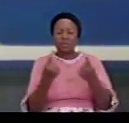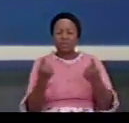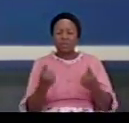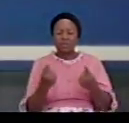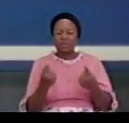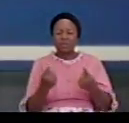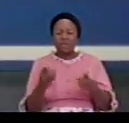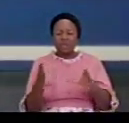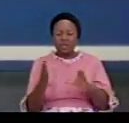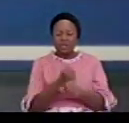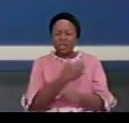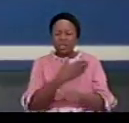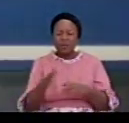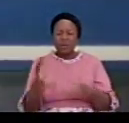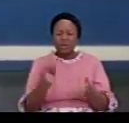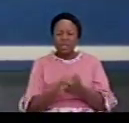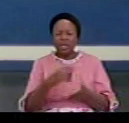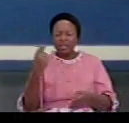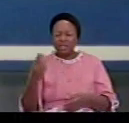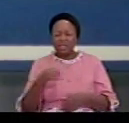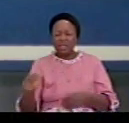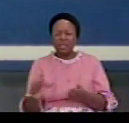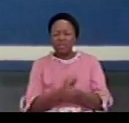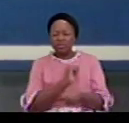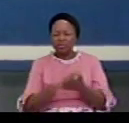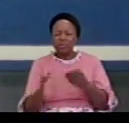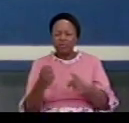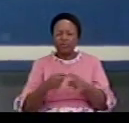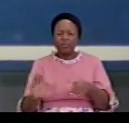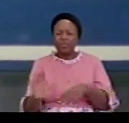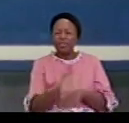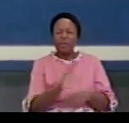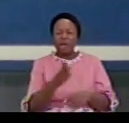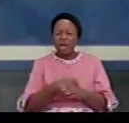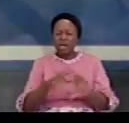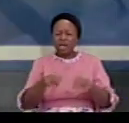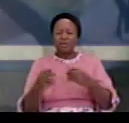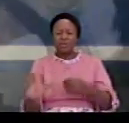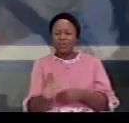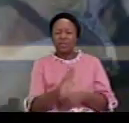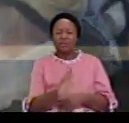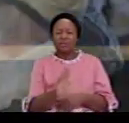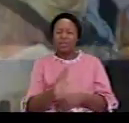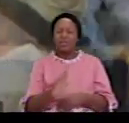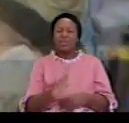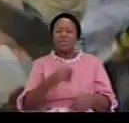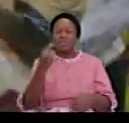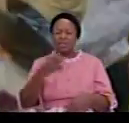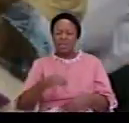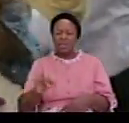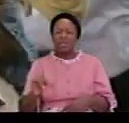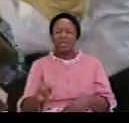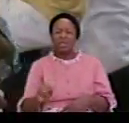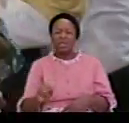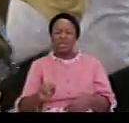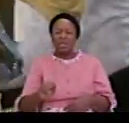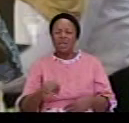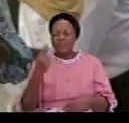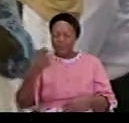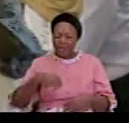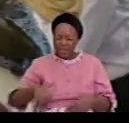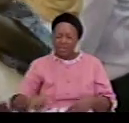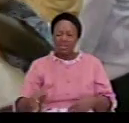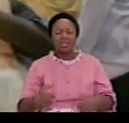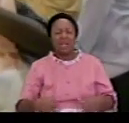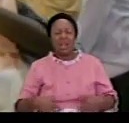Take away that eternal destruction from them and give them eternal everlasting